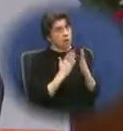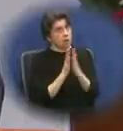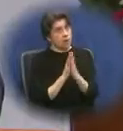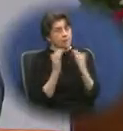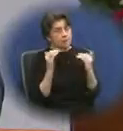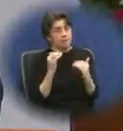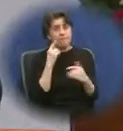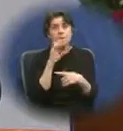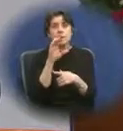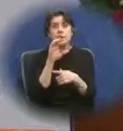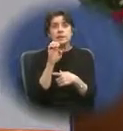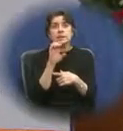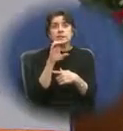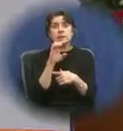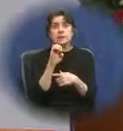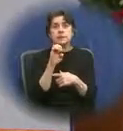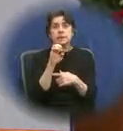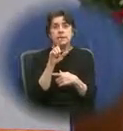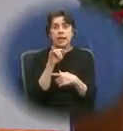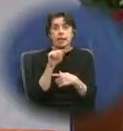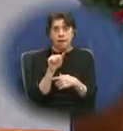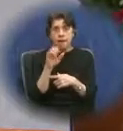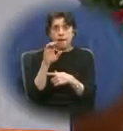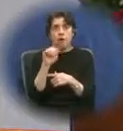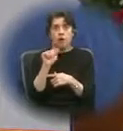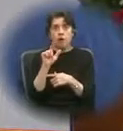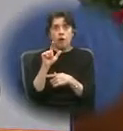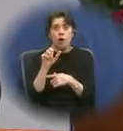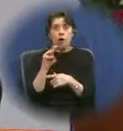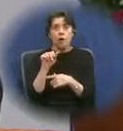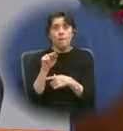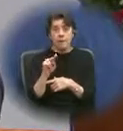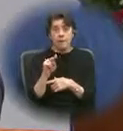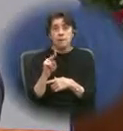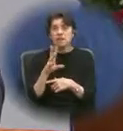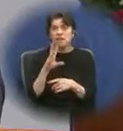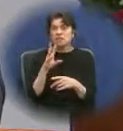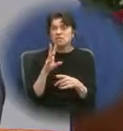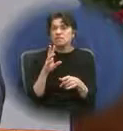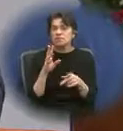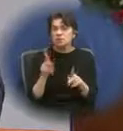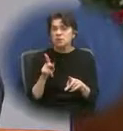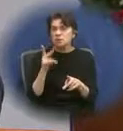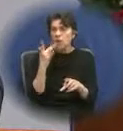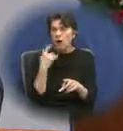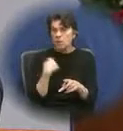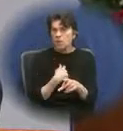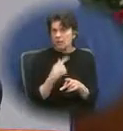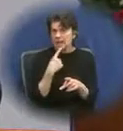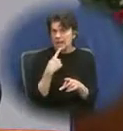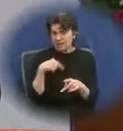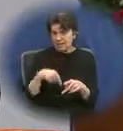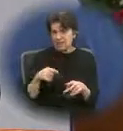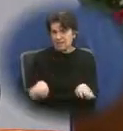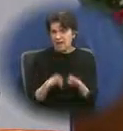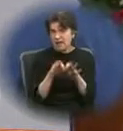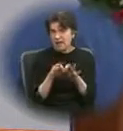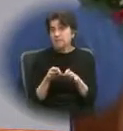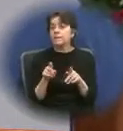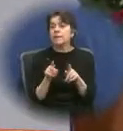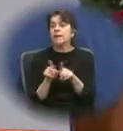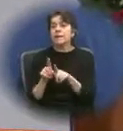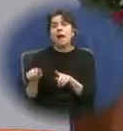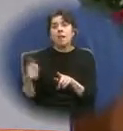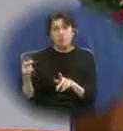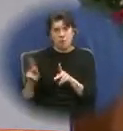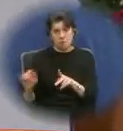Cecilia Kalman, the intention of this Mass, and all who have completed their earthly journey may now enjoy the life of